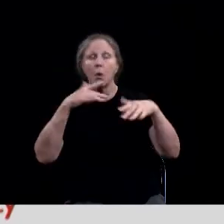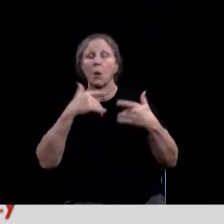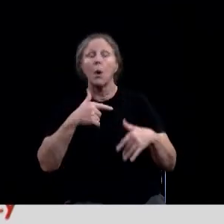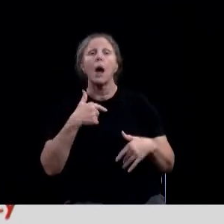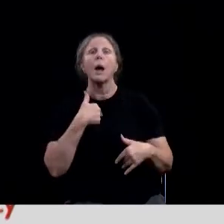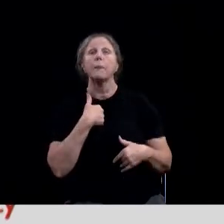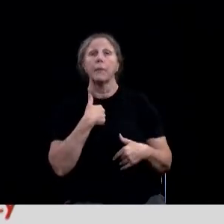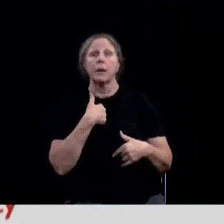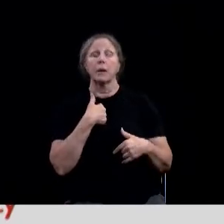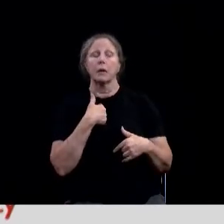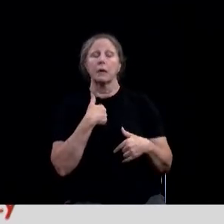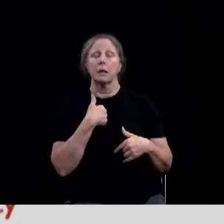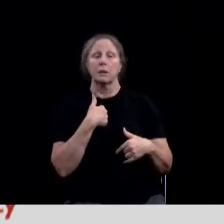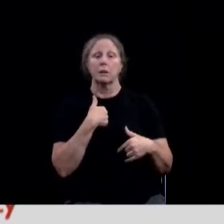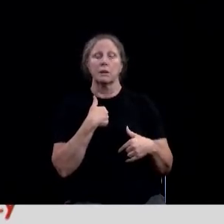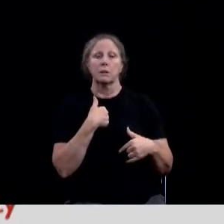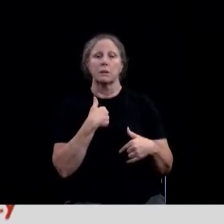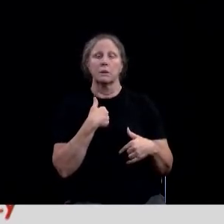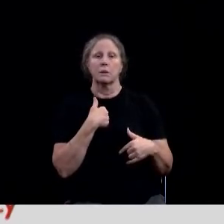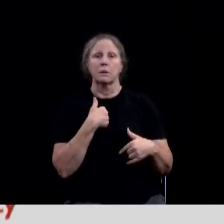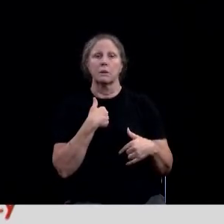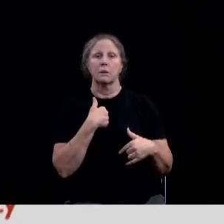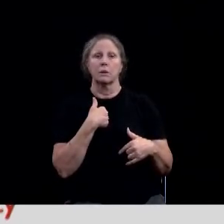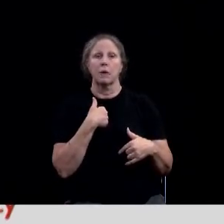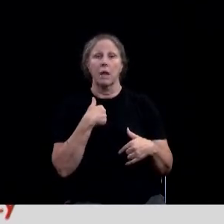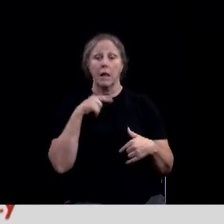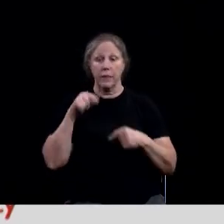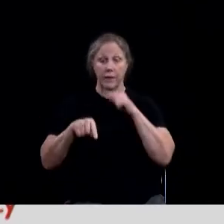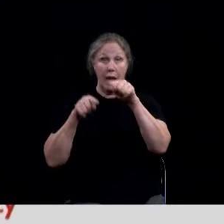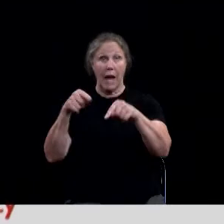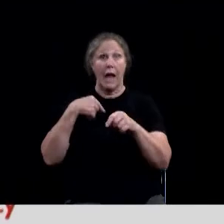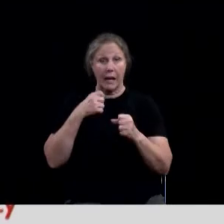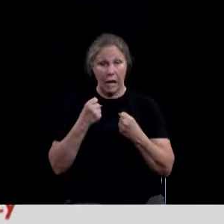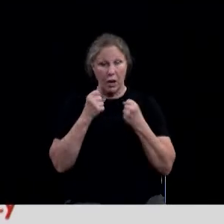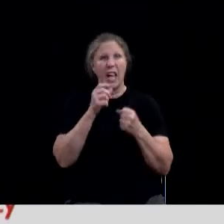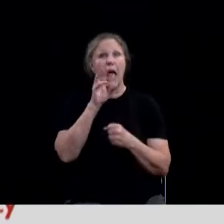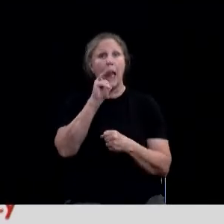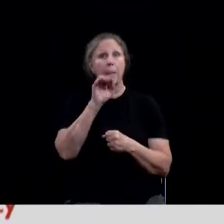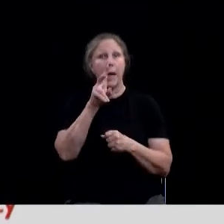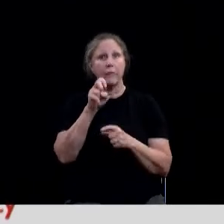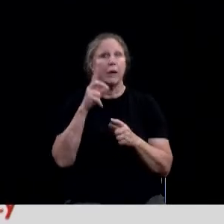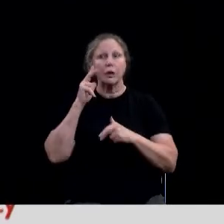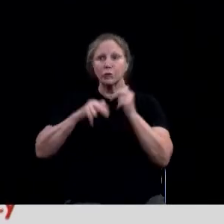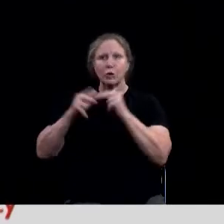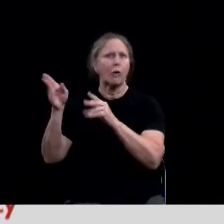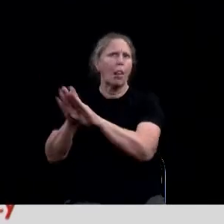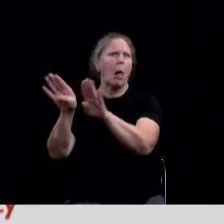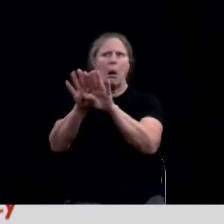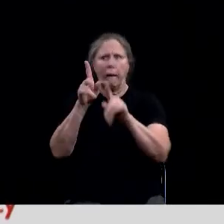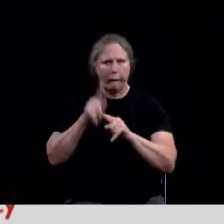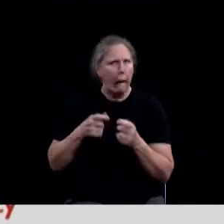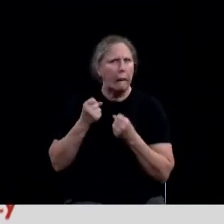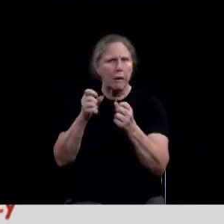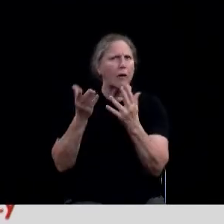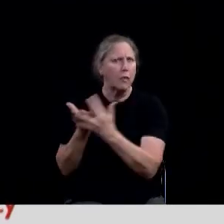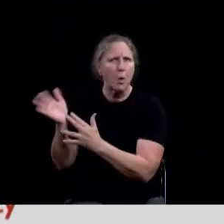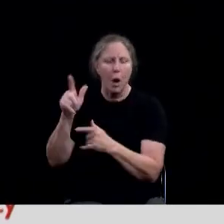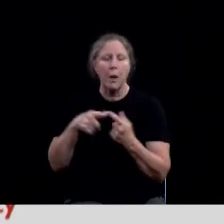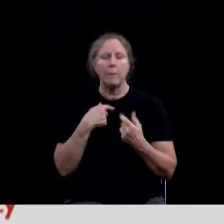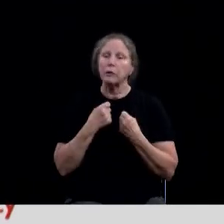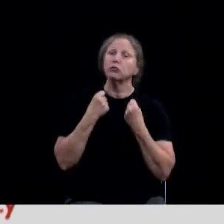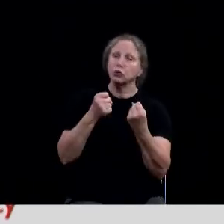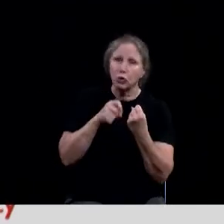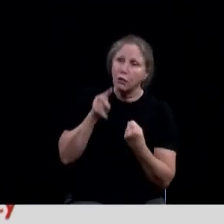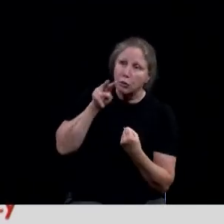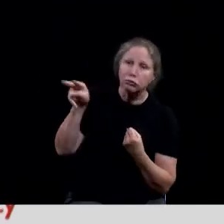the parts that I can get through Elm Avenue because of all the construction right now, but I love seeing everything that's going on in East Waco and